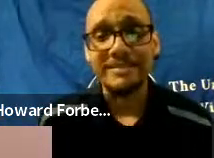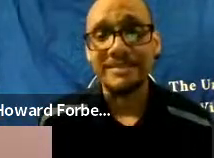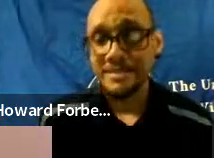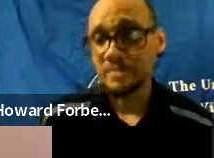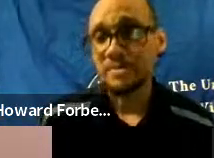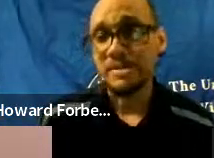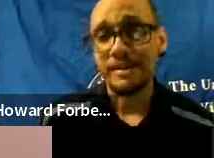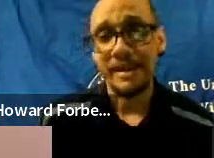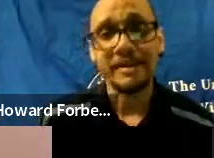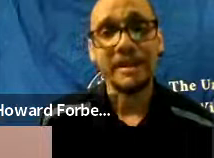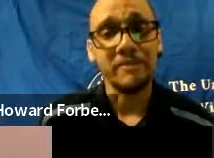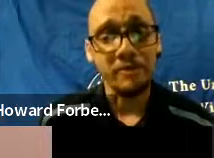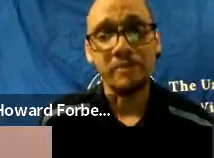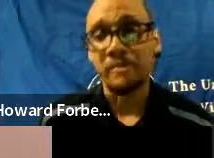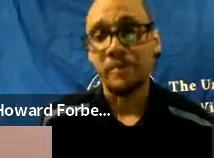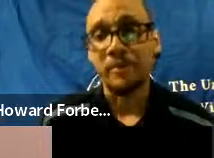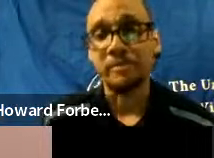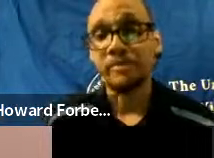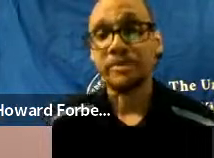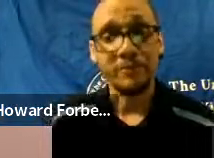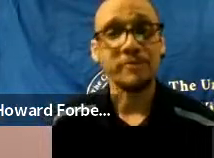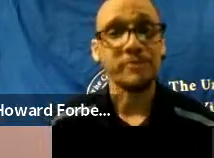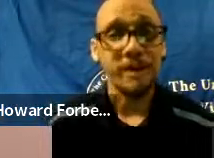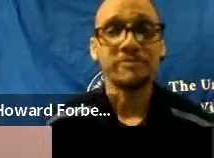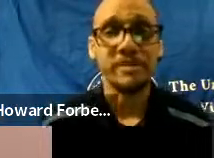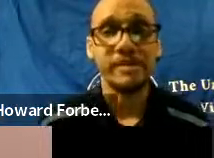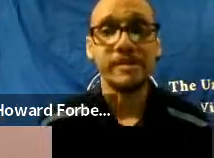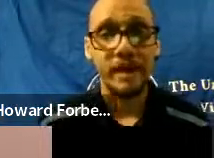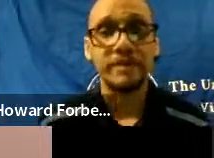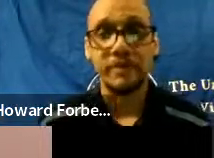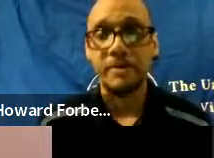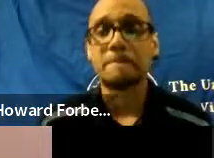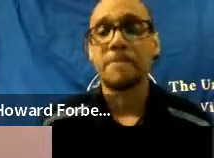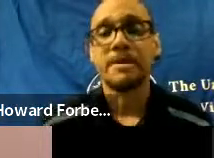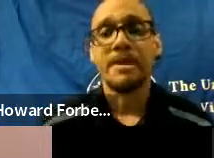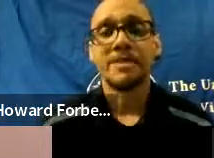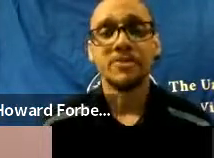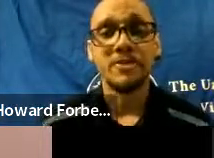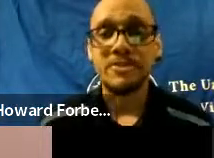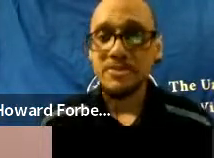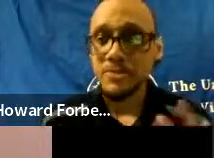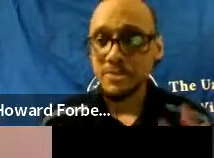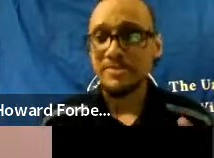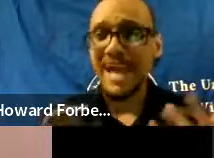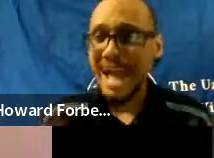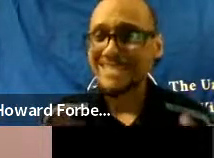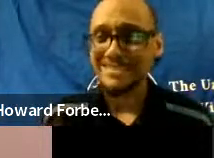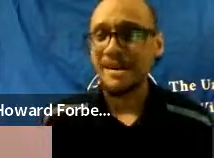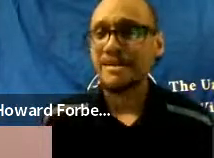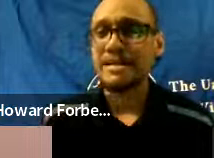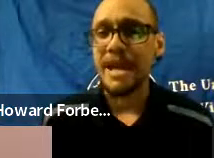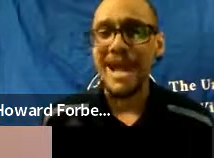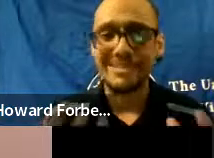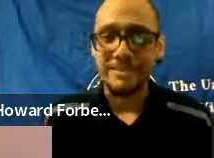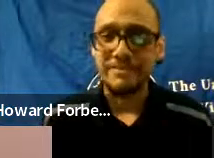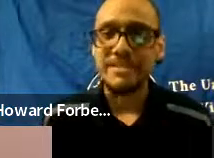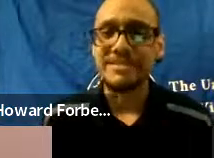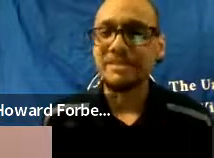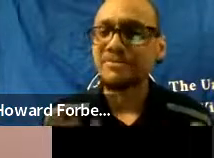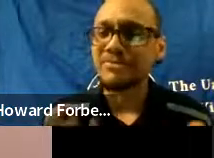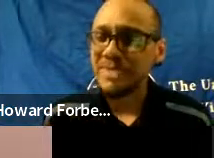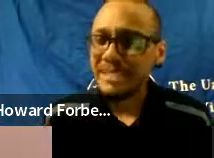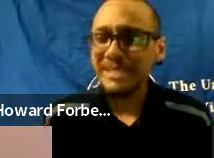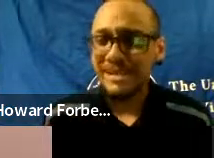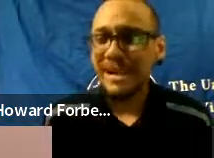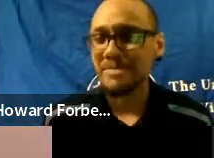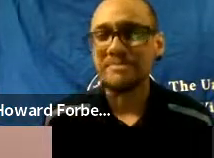forget. Teach me and I may remember. But if you involve me, I'll learn. And so it's the use of the hands-on